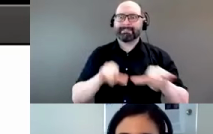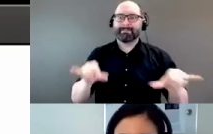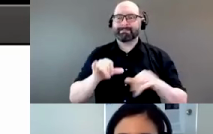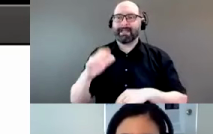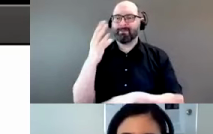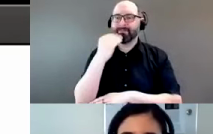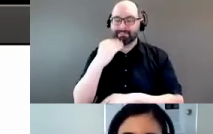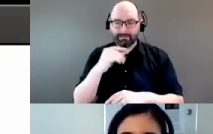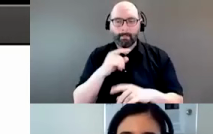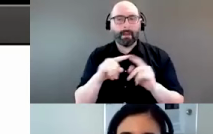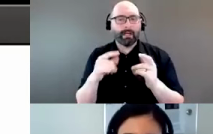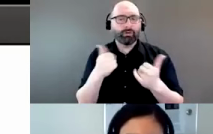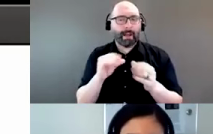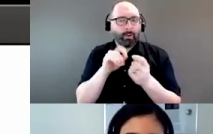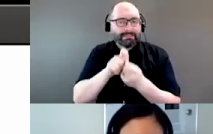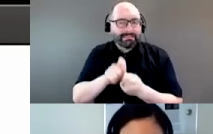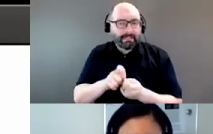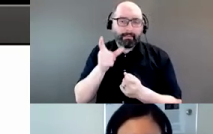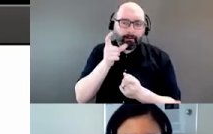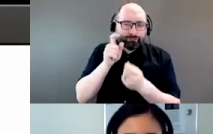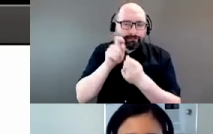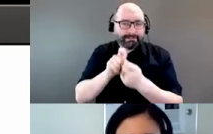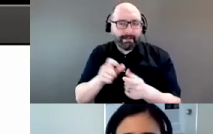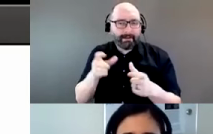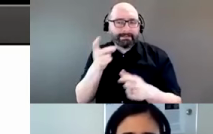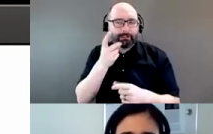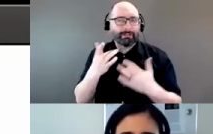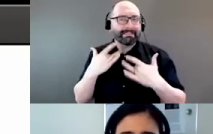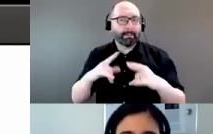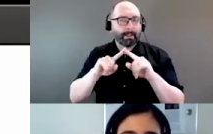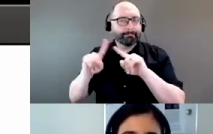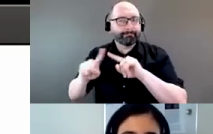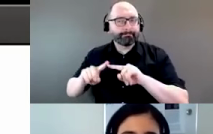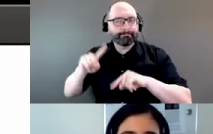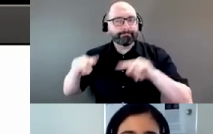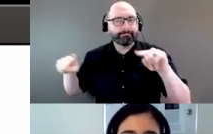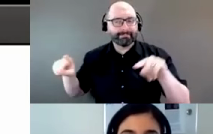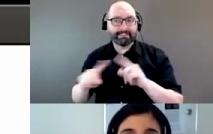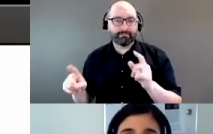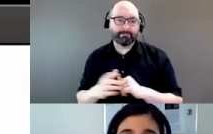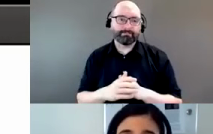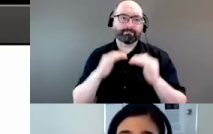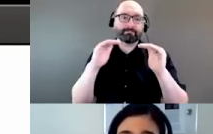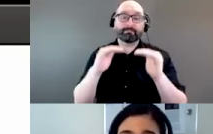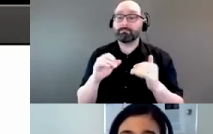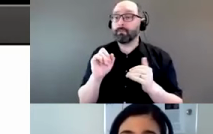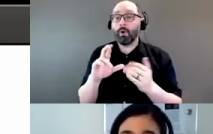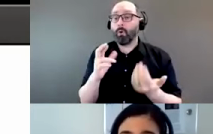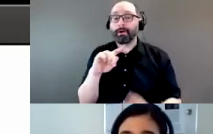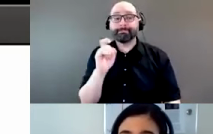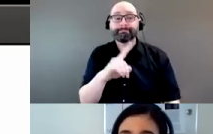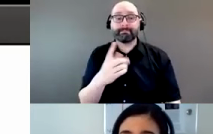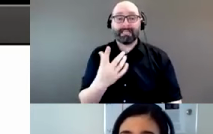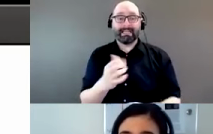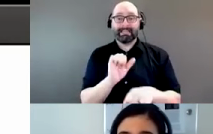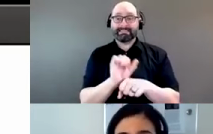But details of lunch and dinner tend to be different. So that's something to ask. Or you can ask somebody to do a task